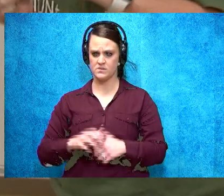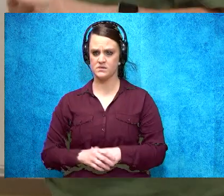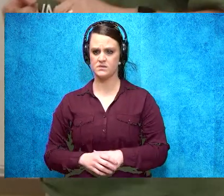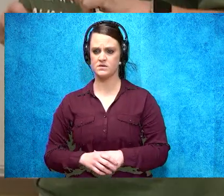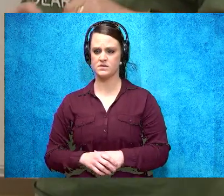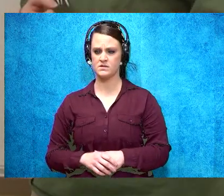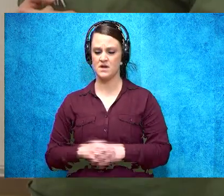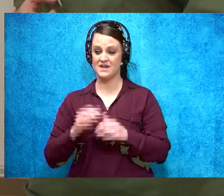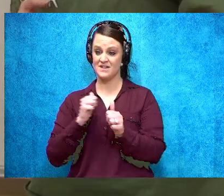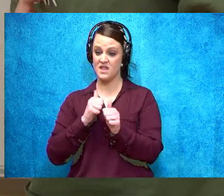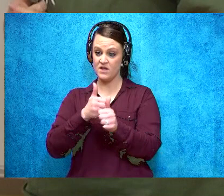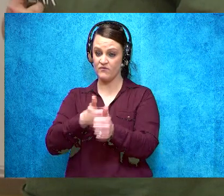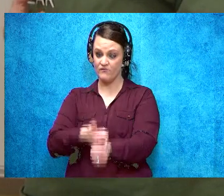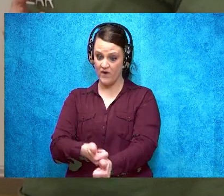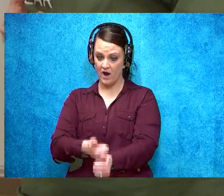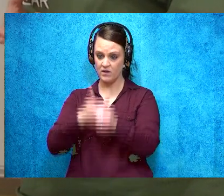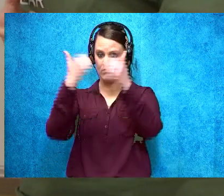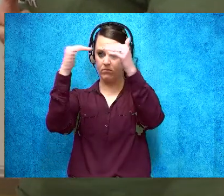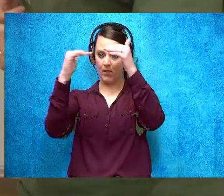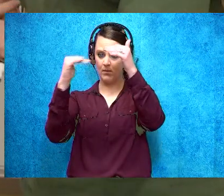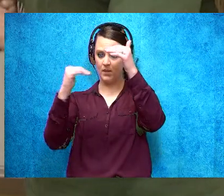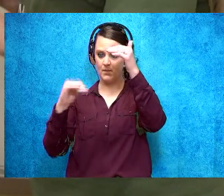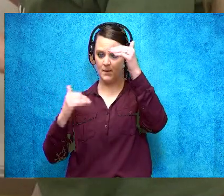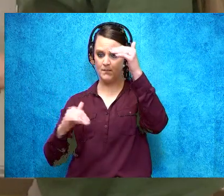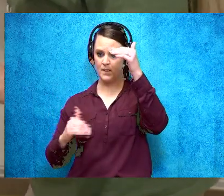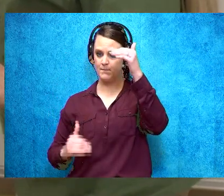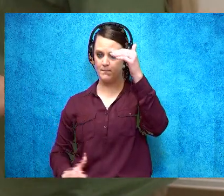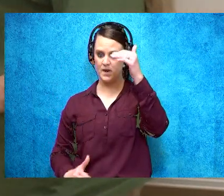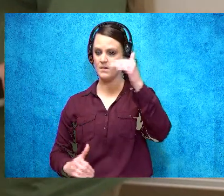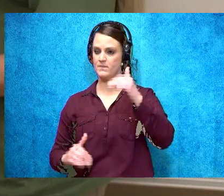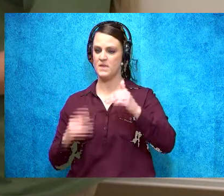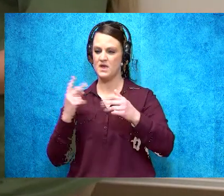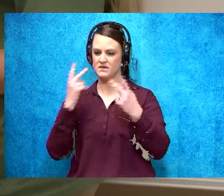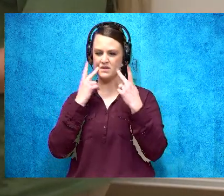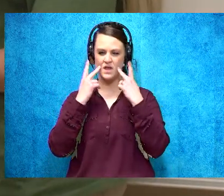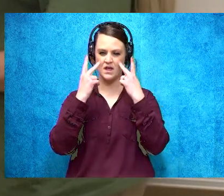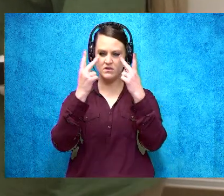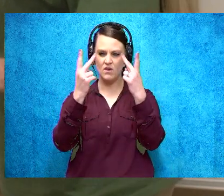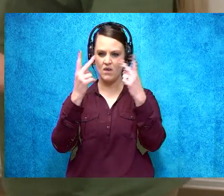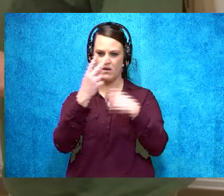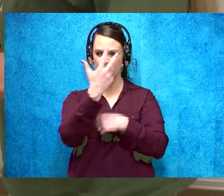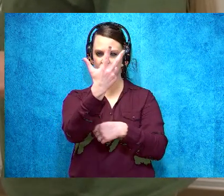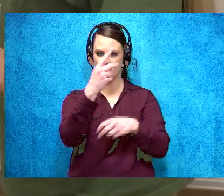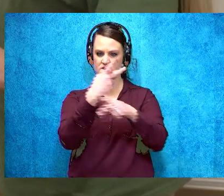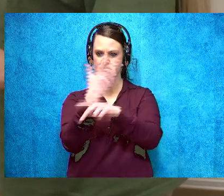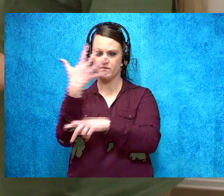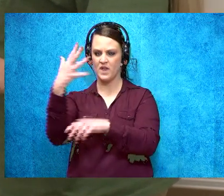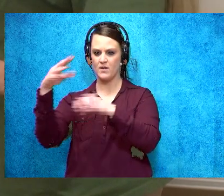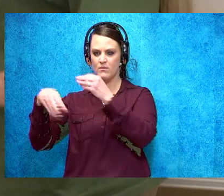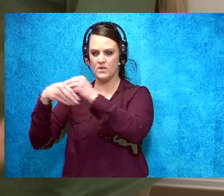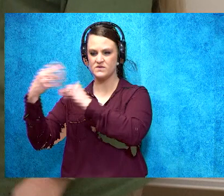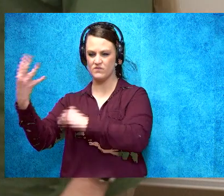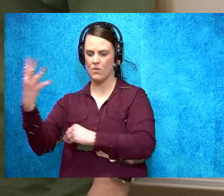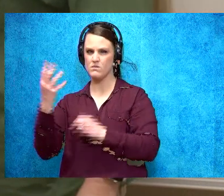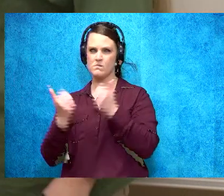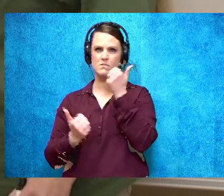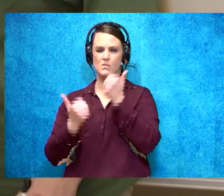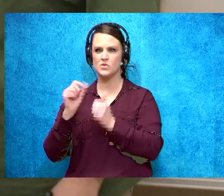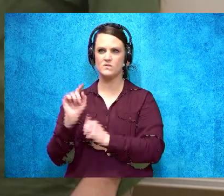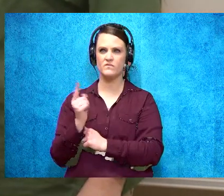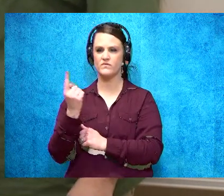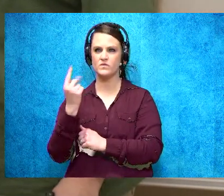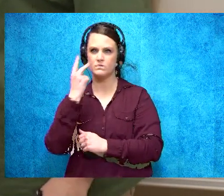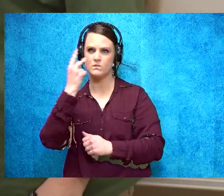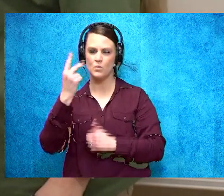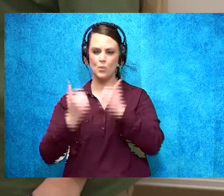Did they follow the order of operation? Did they look at this part of the equation and say, which one comes